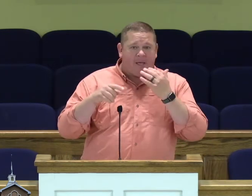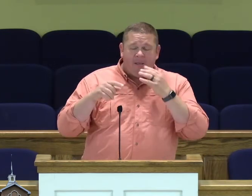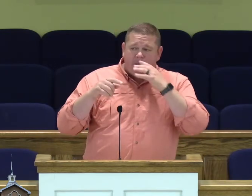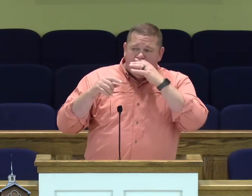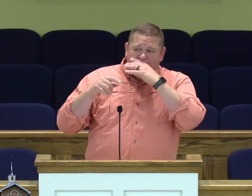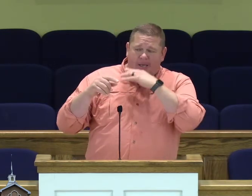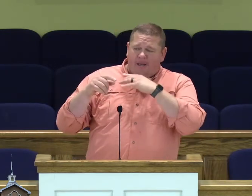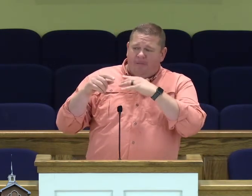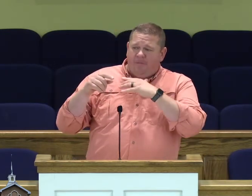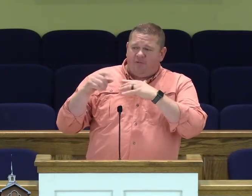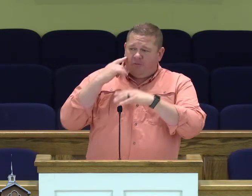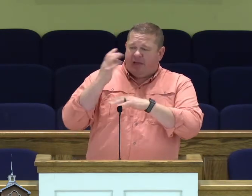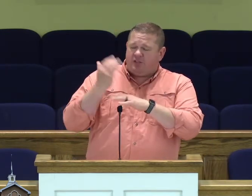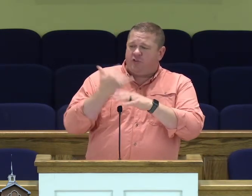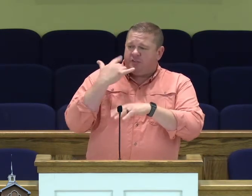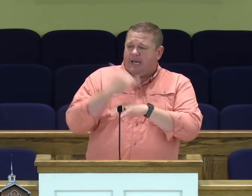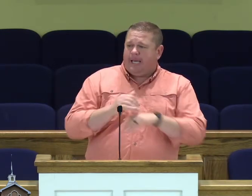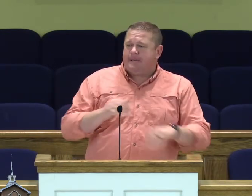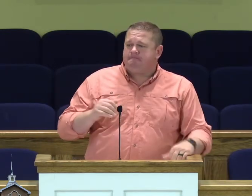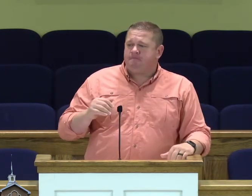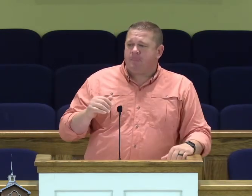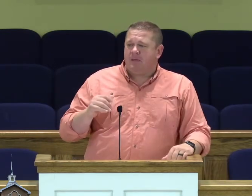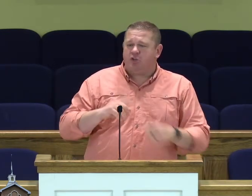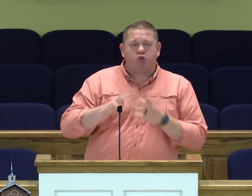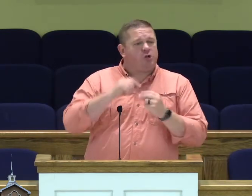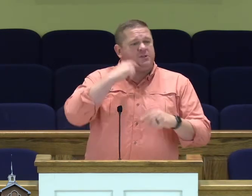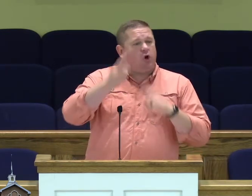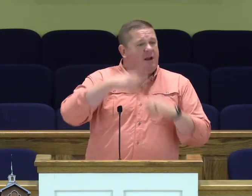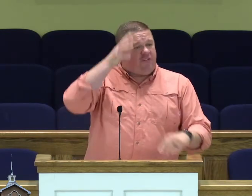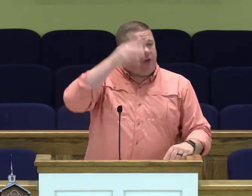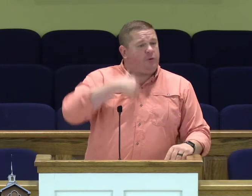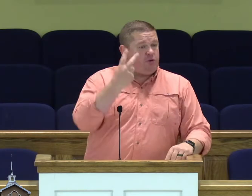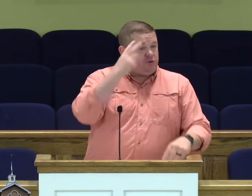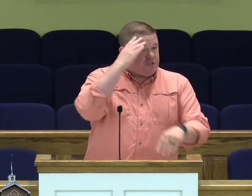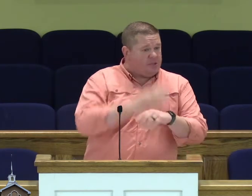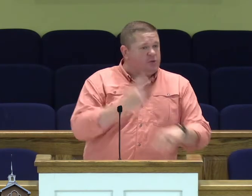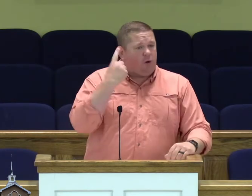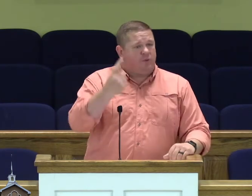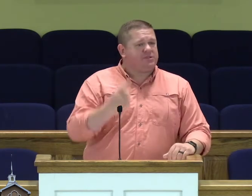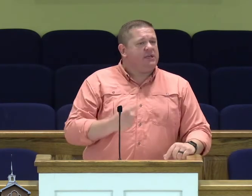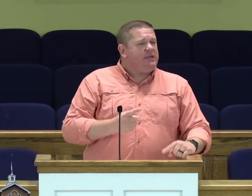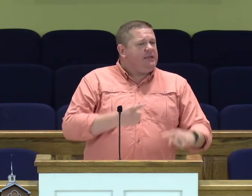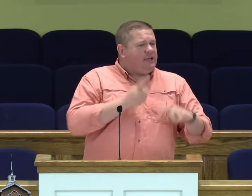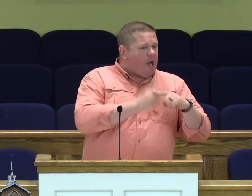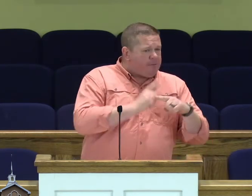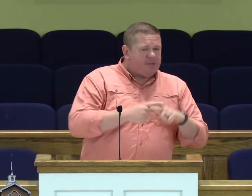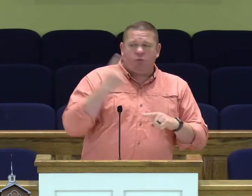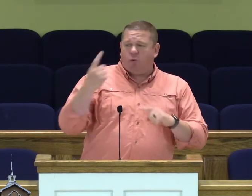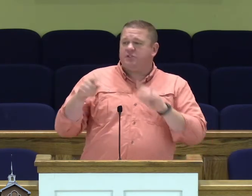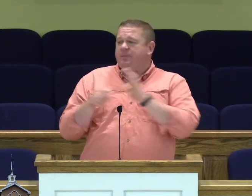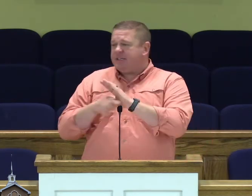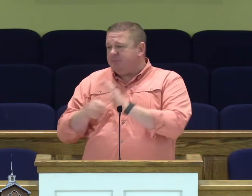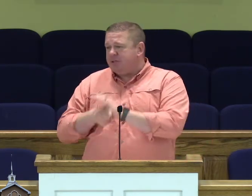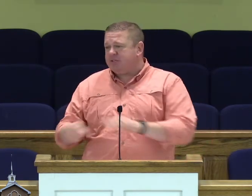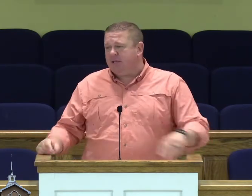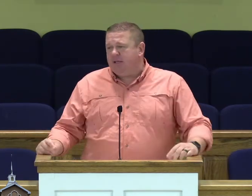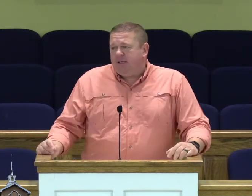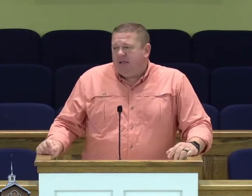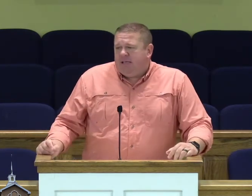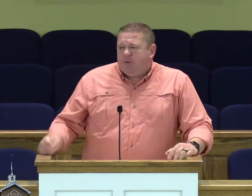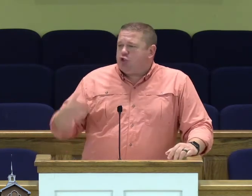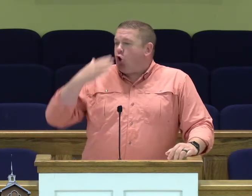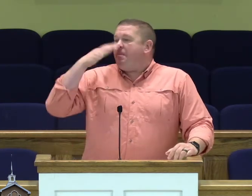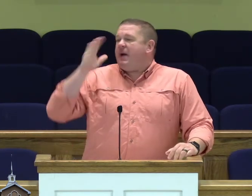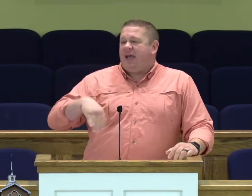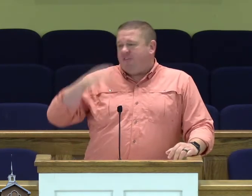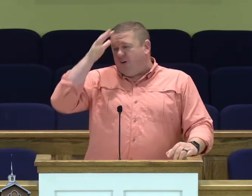this, for the message for tonight. But the story's been told about a father who had two sons, and one was an optimist and one was a pessimist. And